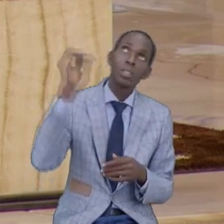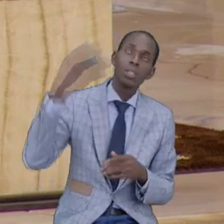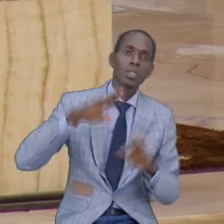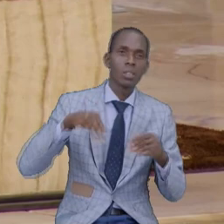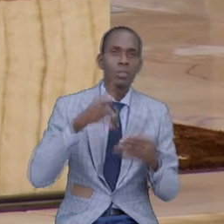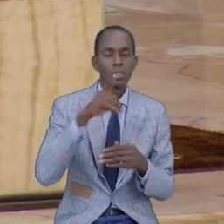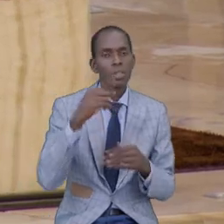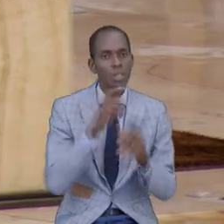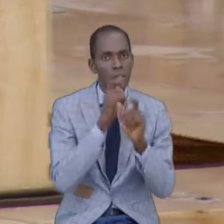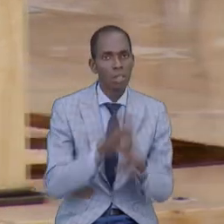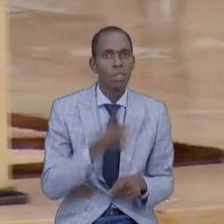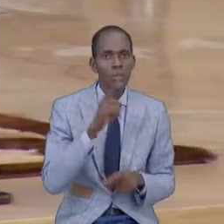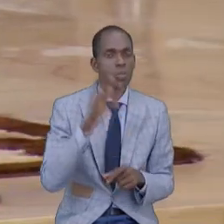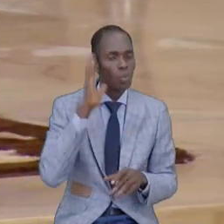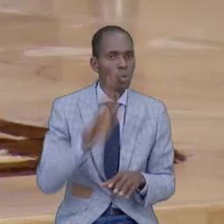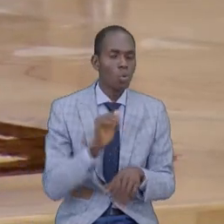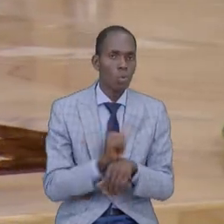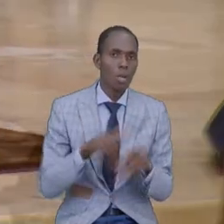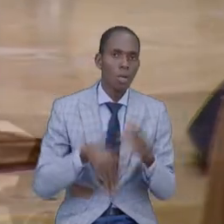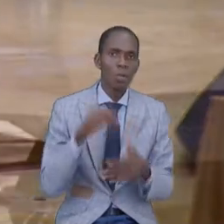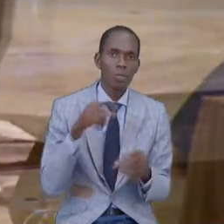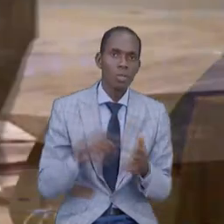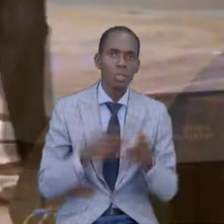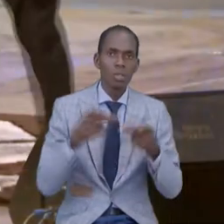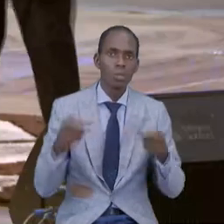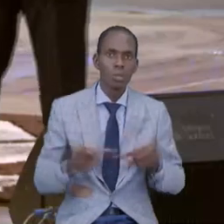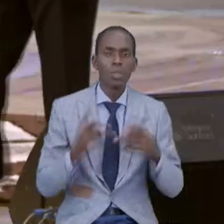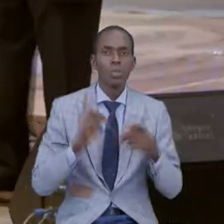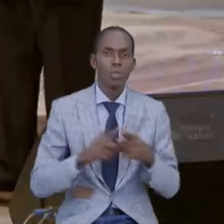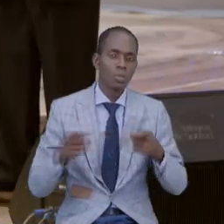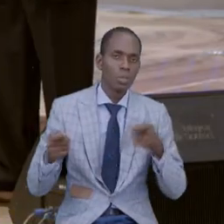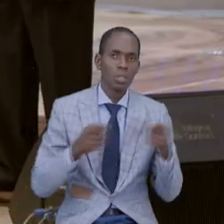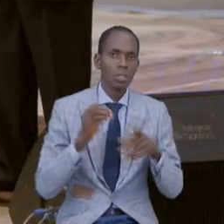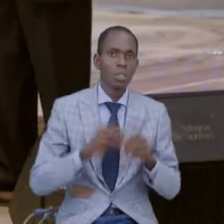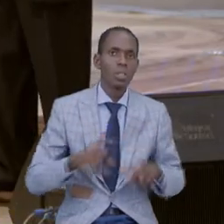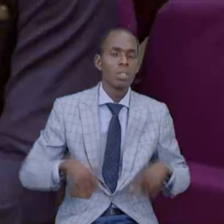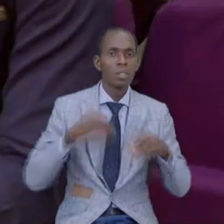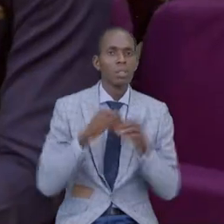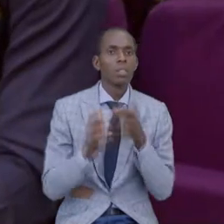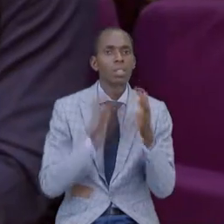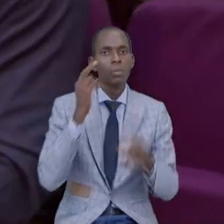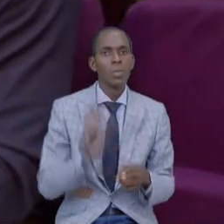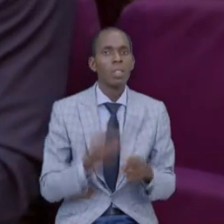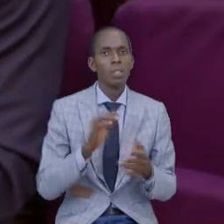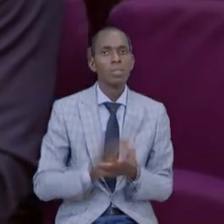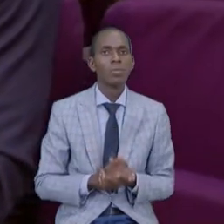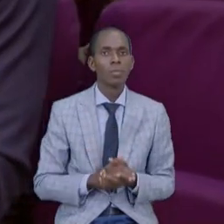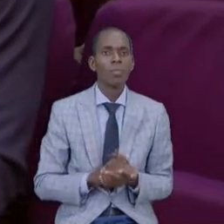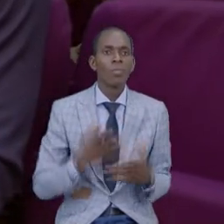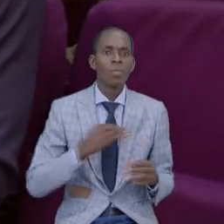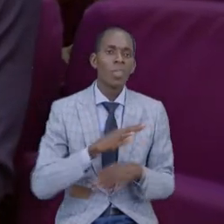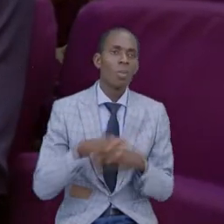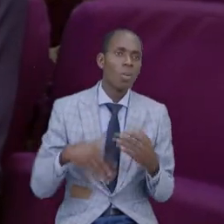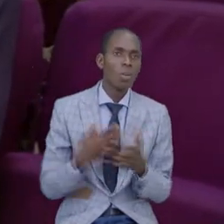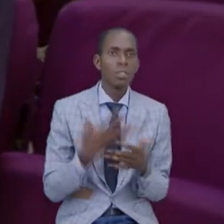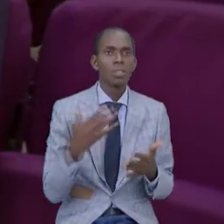me the gift. You'll walk out of this place to reign in life in Jesus' name. And all those